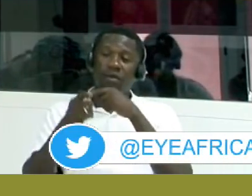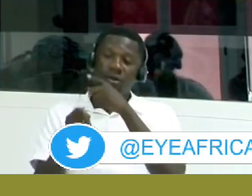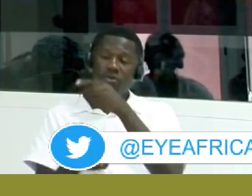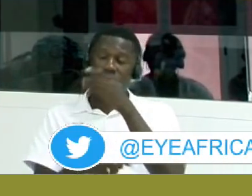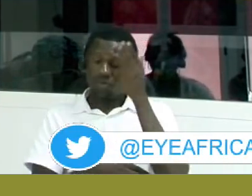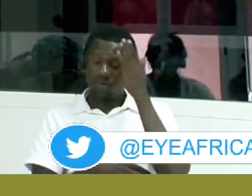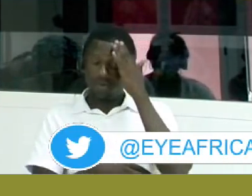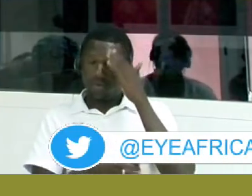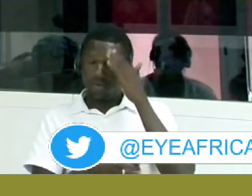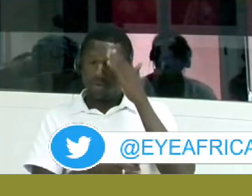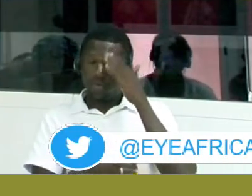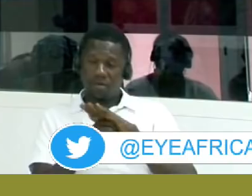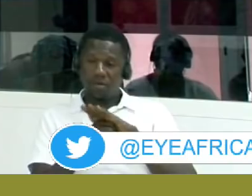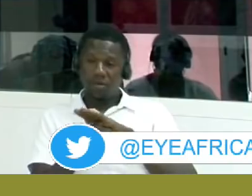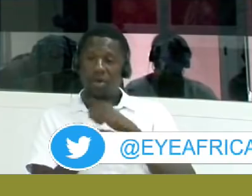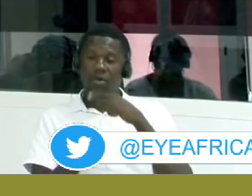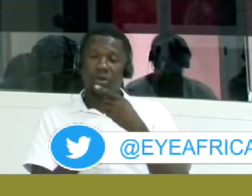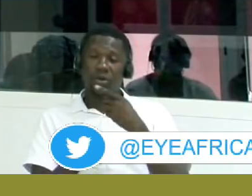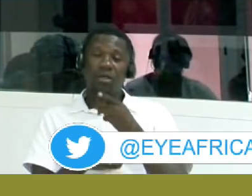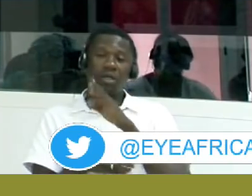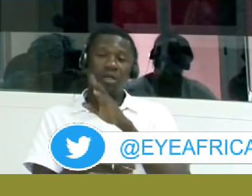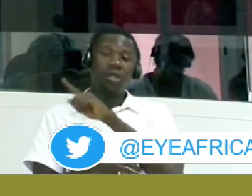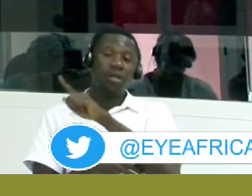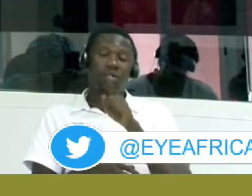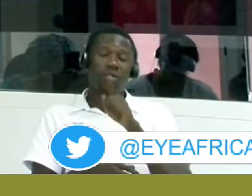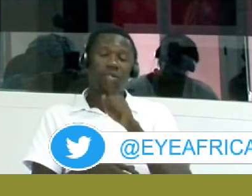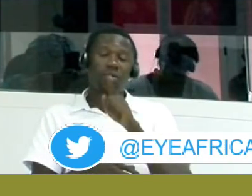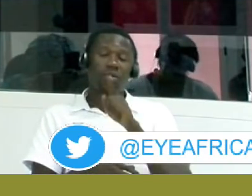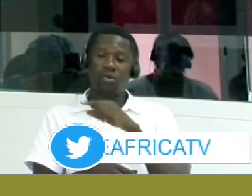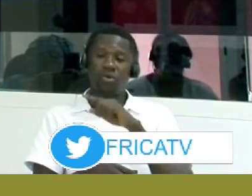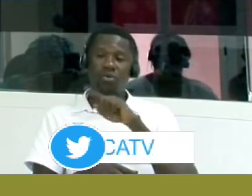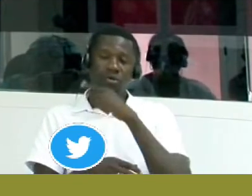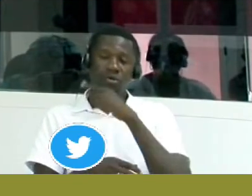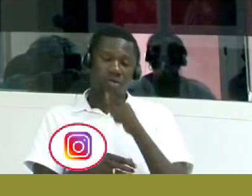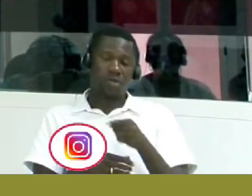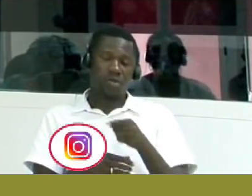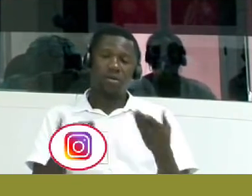became aware of the fact that they were doing something wrong?